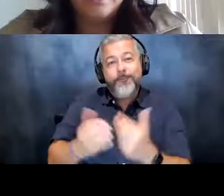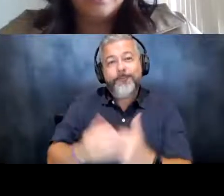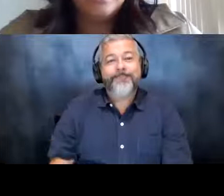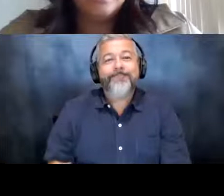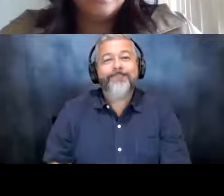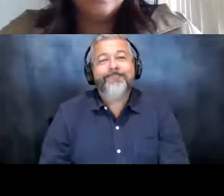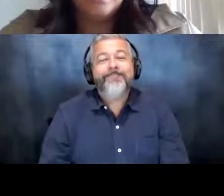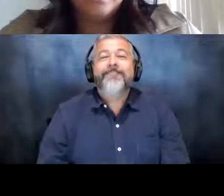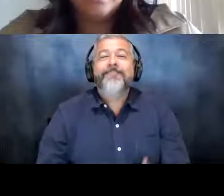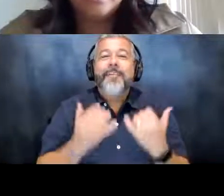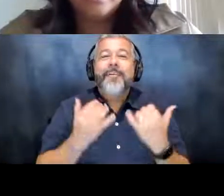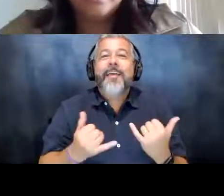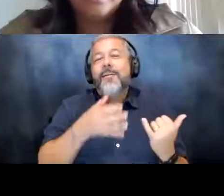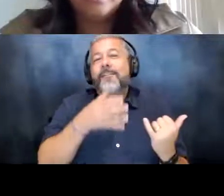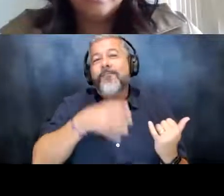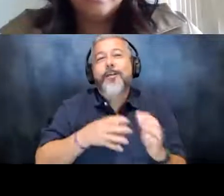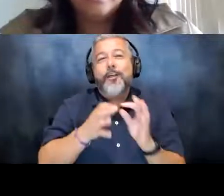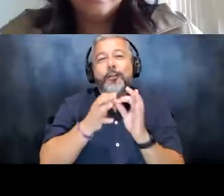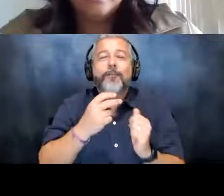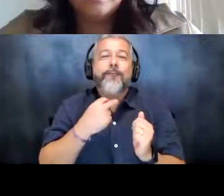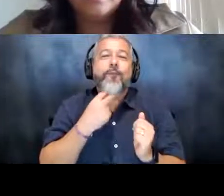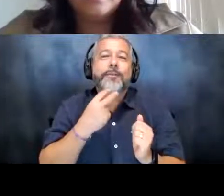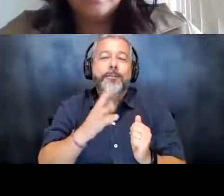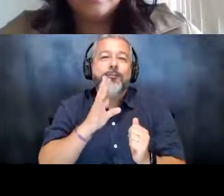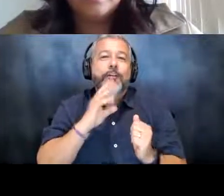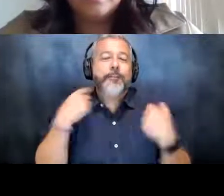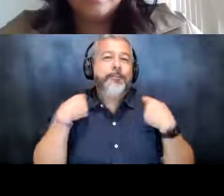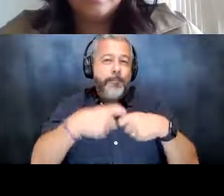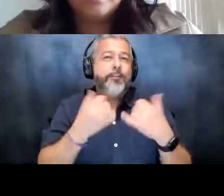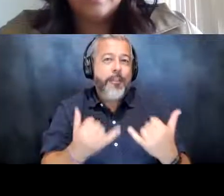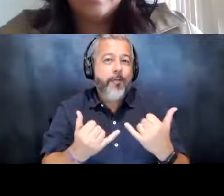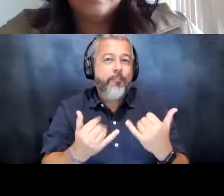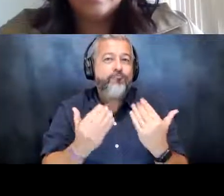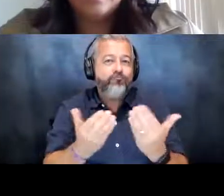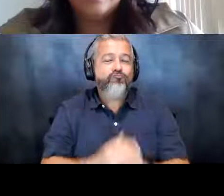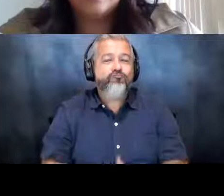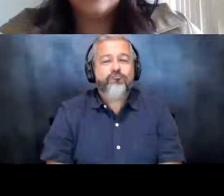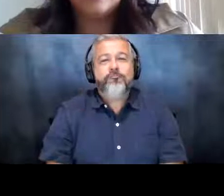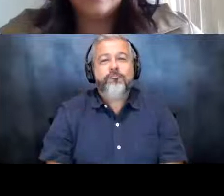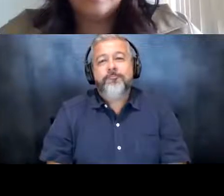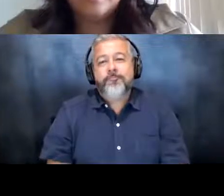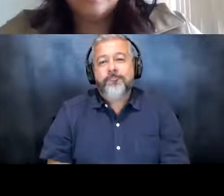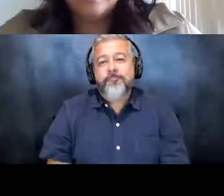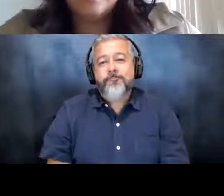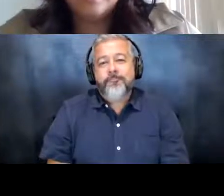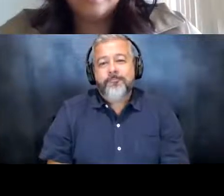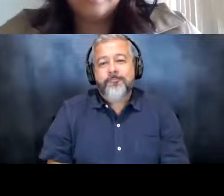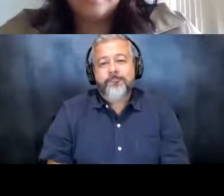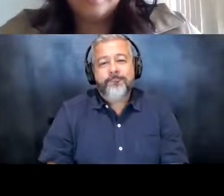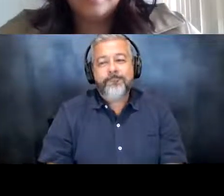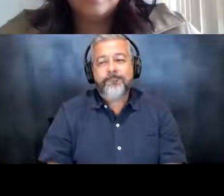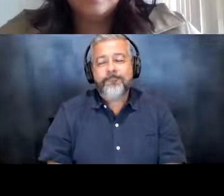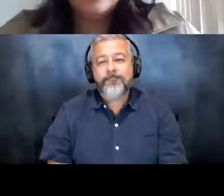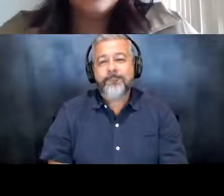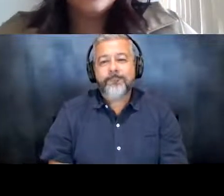Thank you. Bienvenidos y gracias por acompañarnos esta tarde para facilitar el acceso